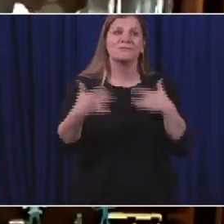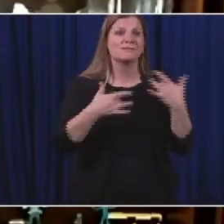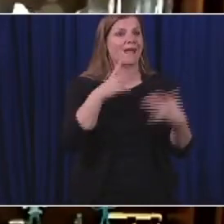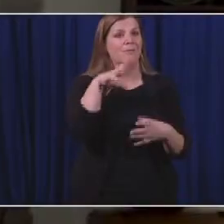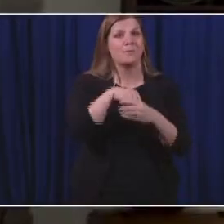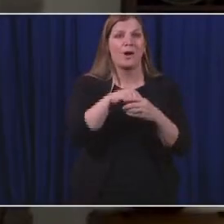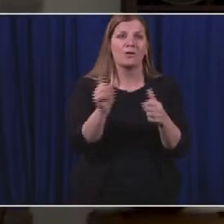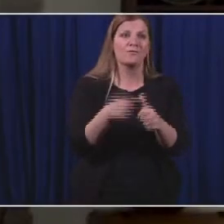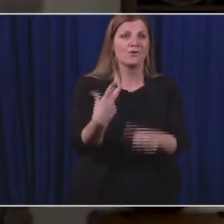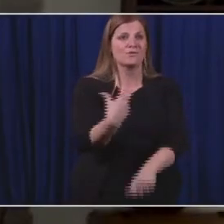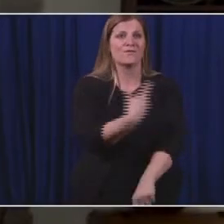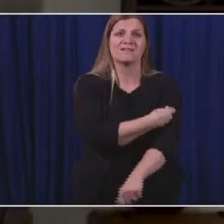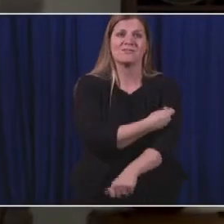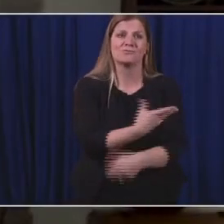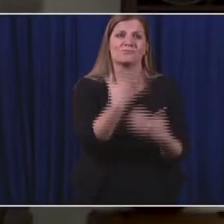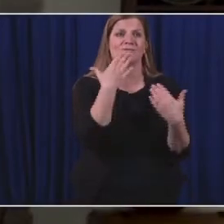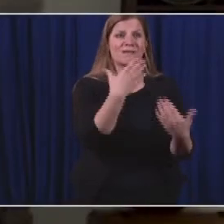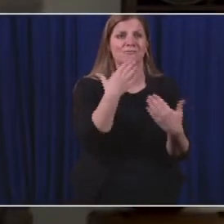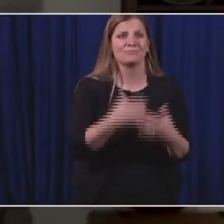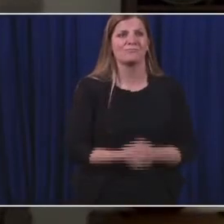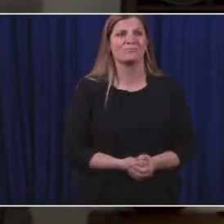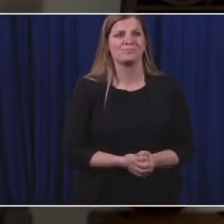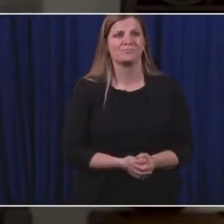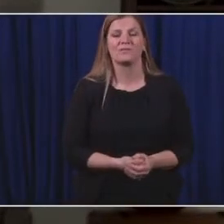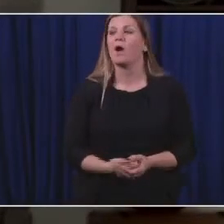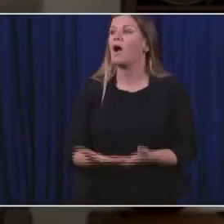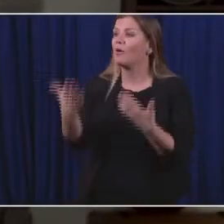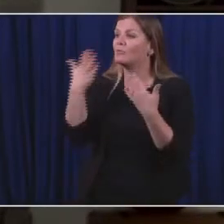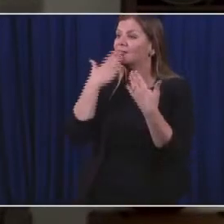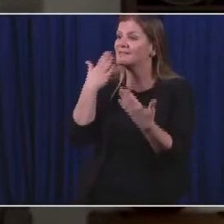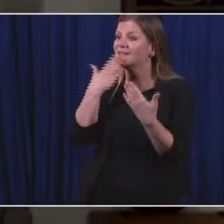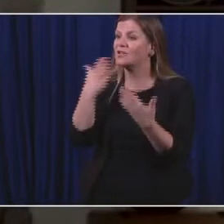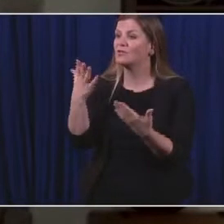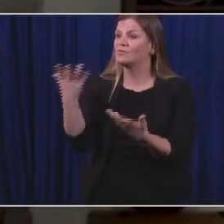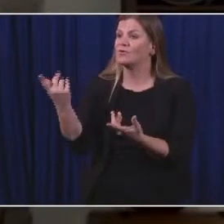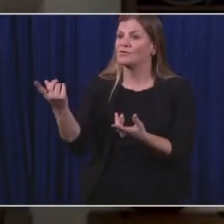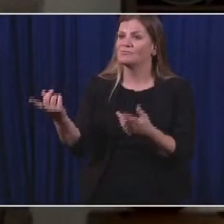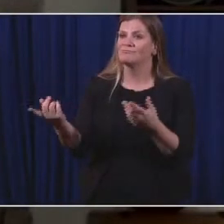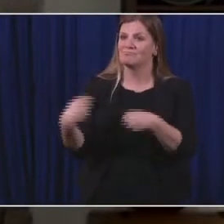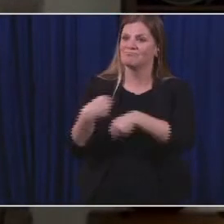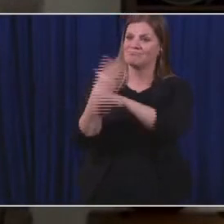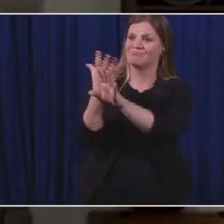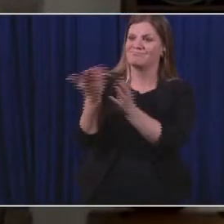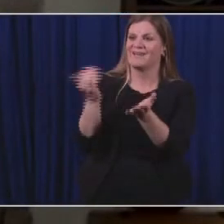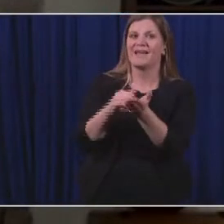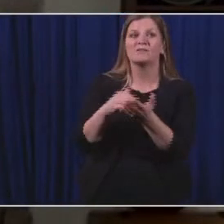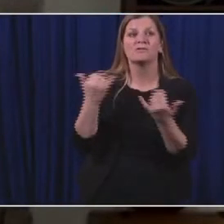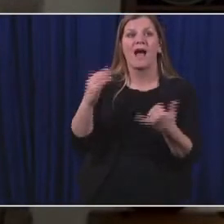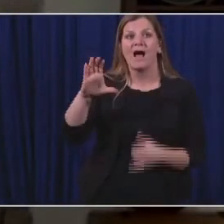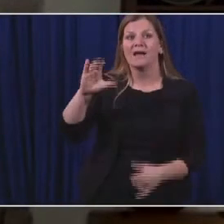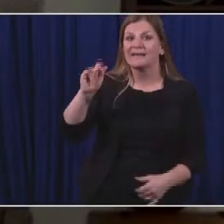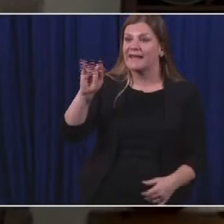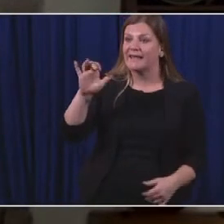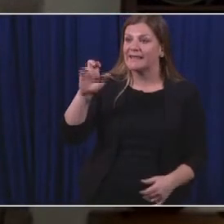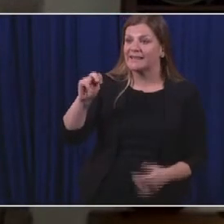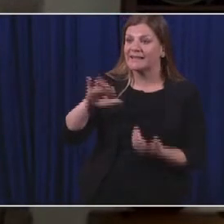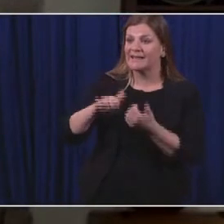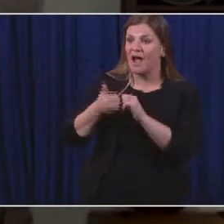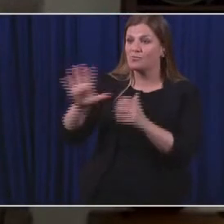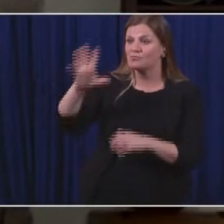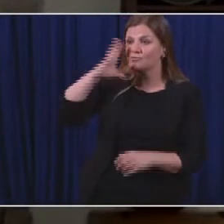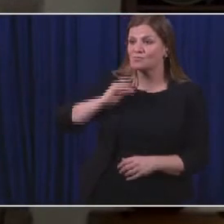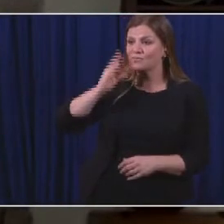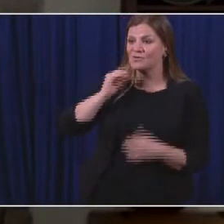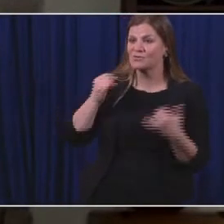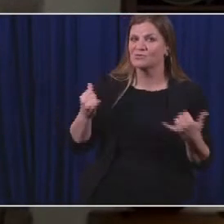lot of joy. Doctor, thank you very much for being with us again. Caitlin, thank you. How'd it go today? Thank